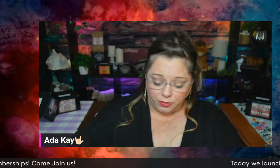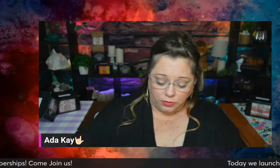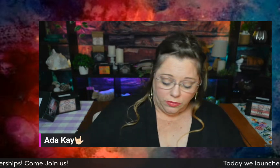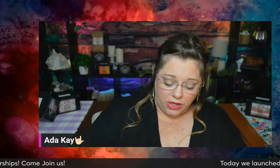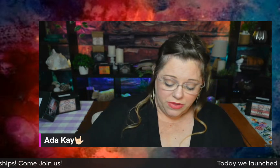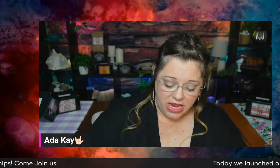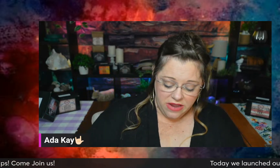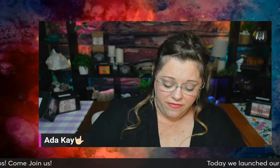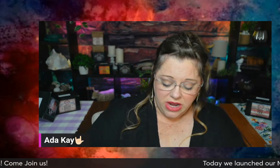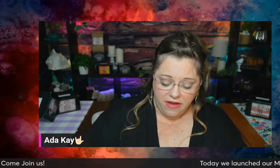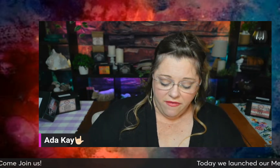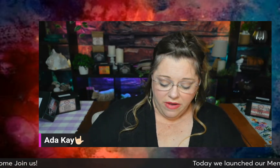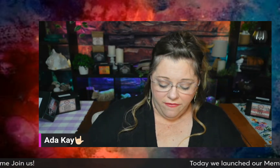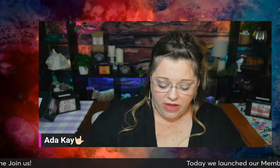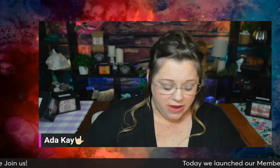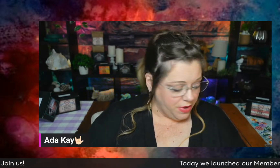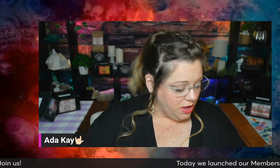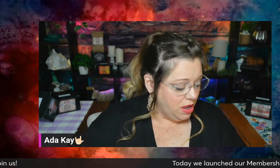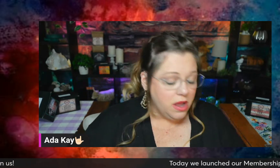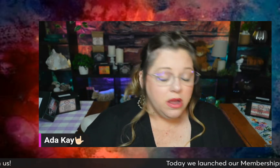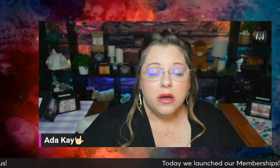So they even have